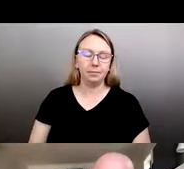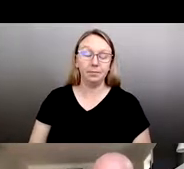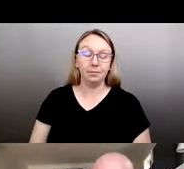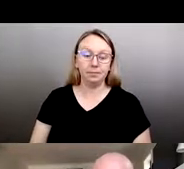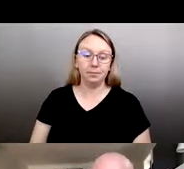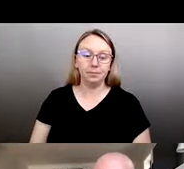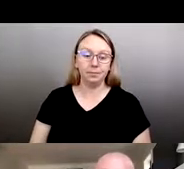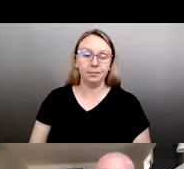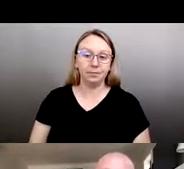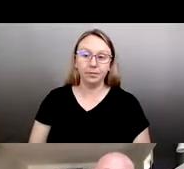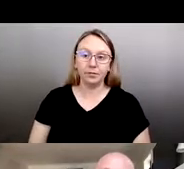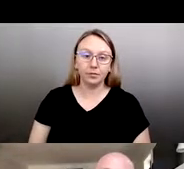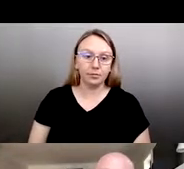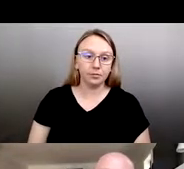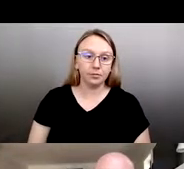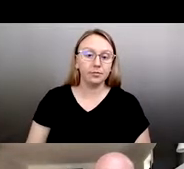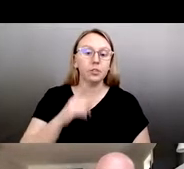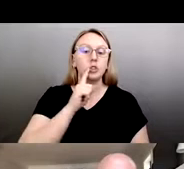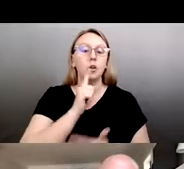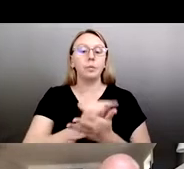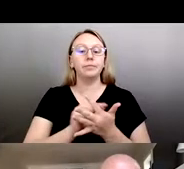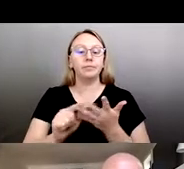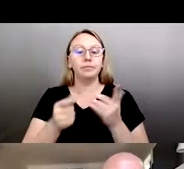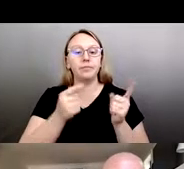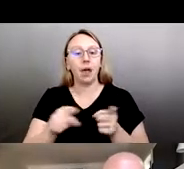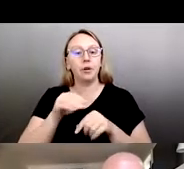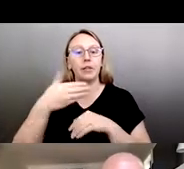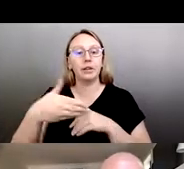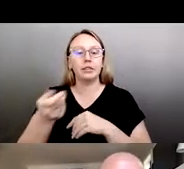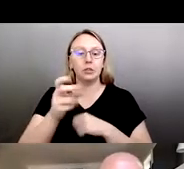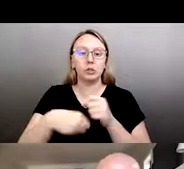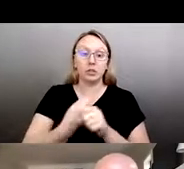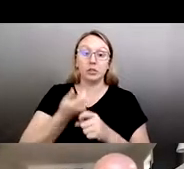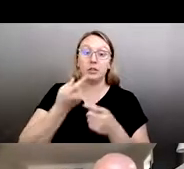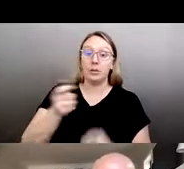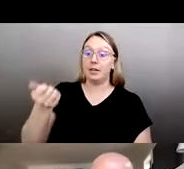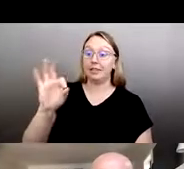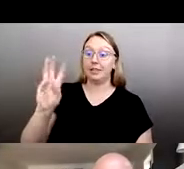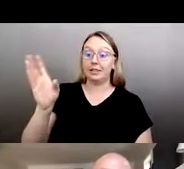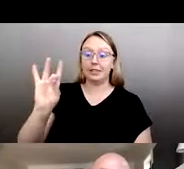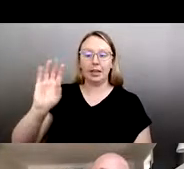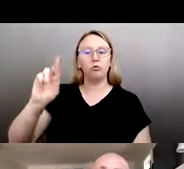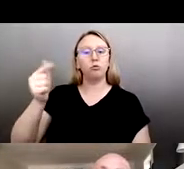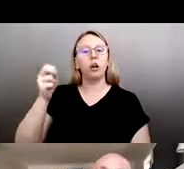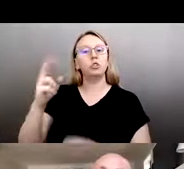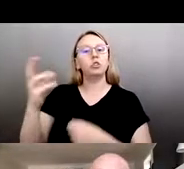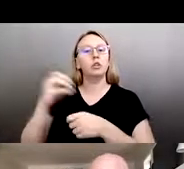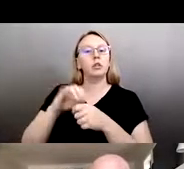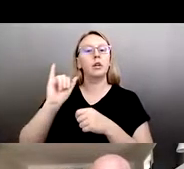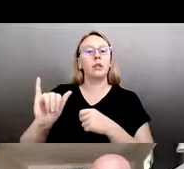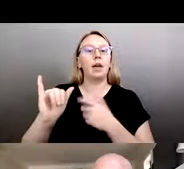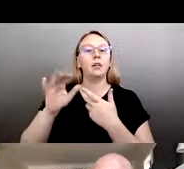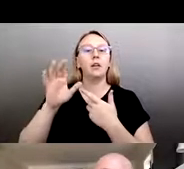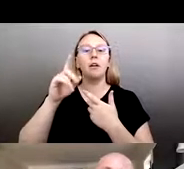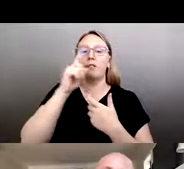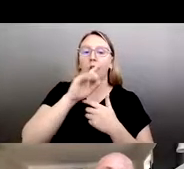occurred over the next few years. But in 1968, Roger was included in a show called False Image at that same venue, the Hyde Park Art